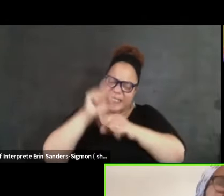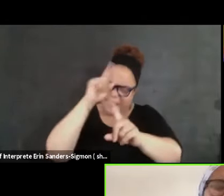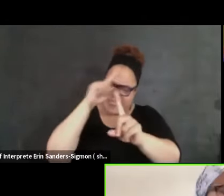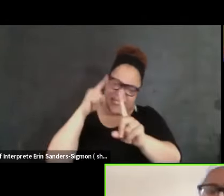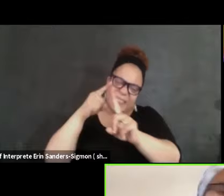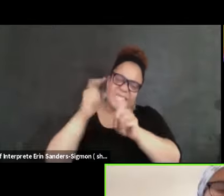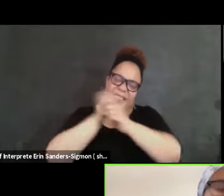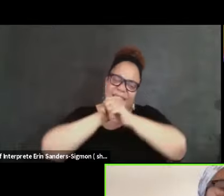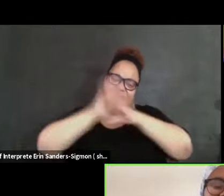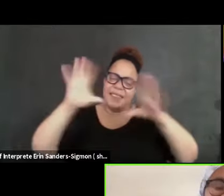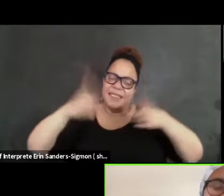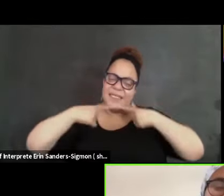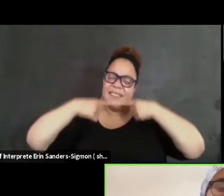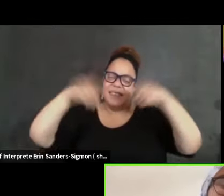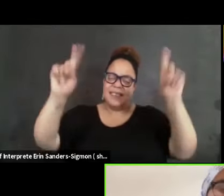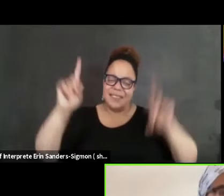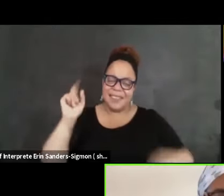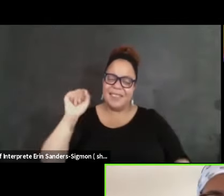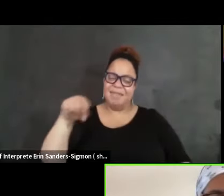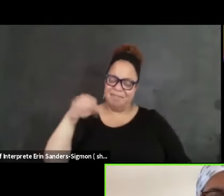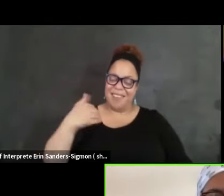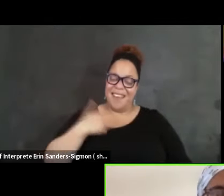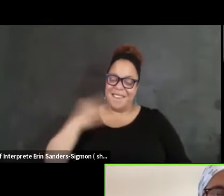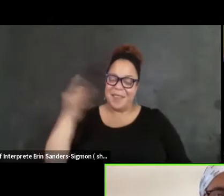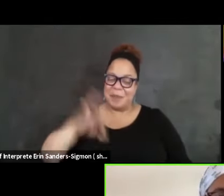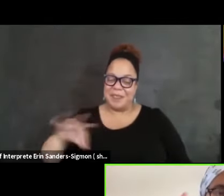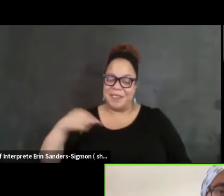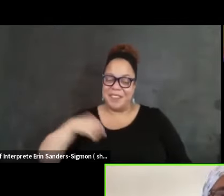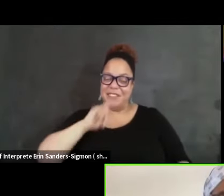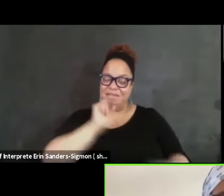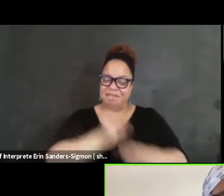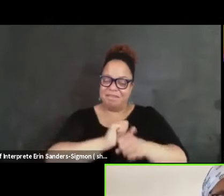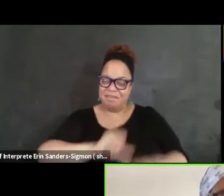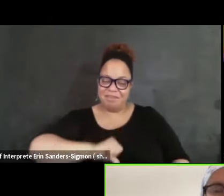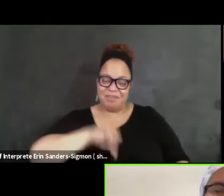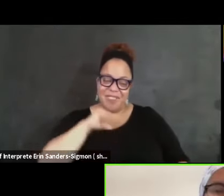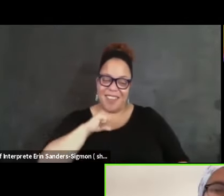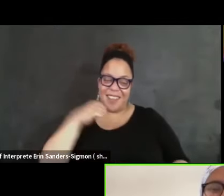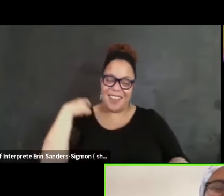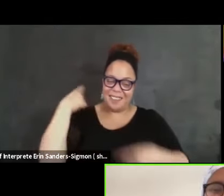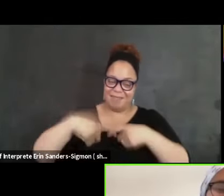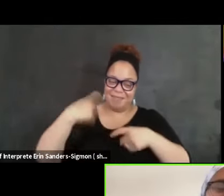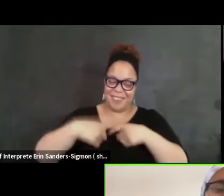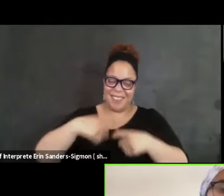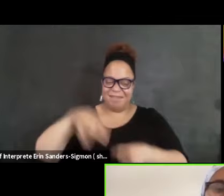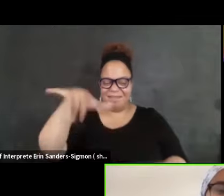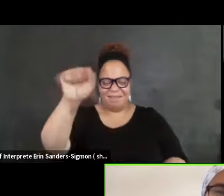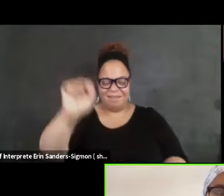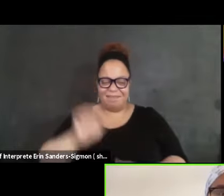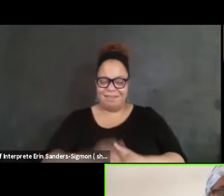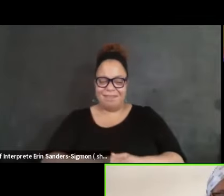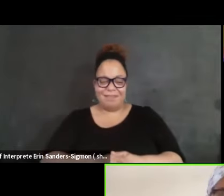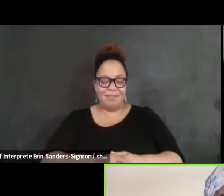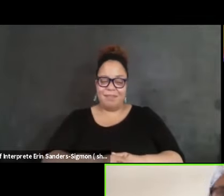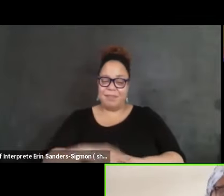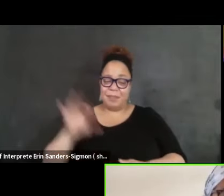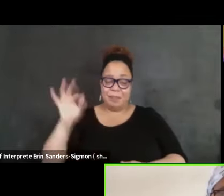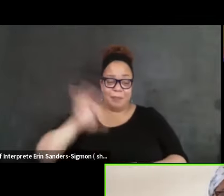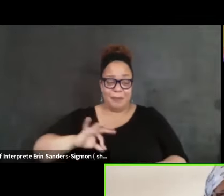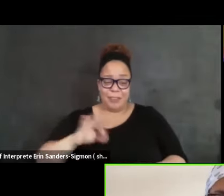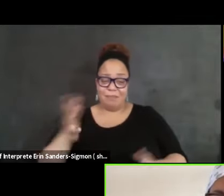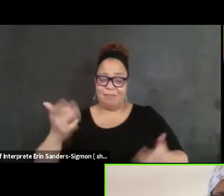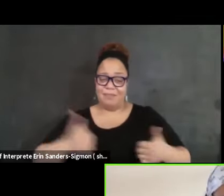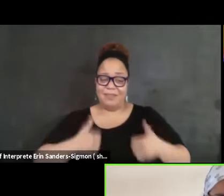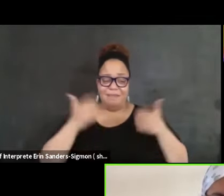privileged. I am privileged and proud to be Hispanic. Privileged that I live in a small apartment because I never